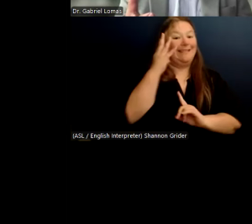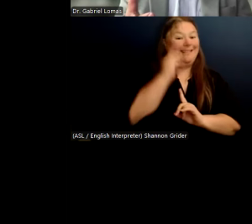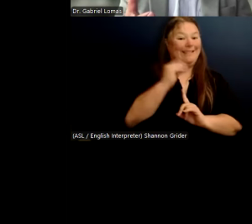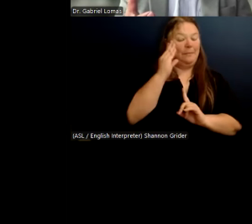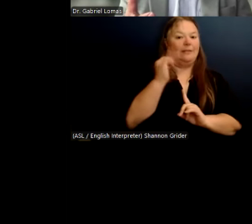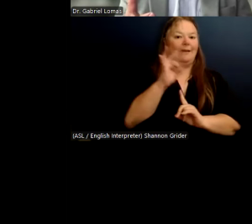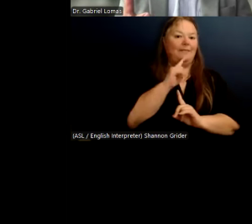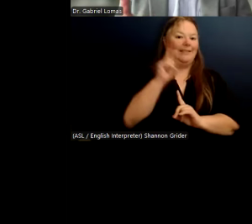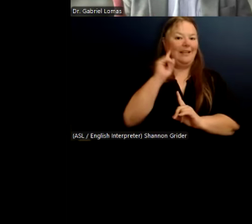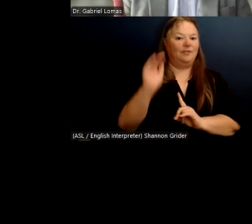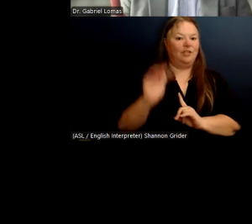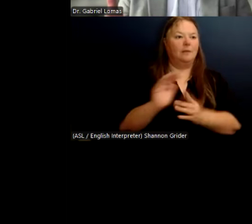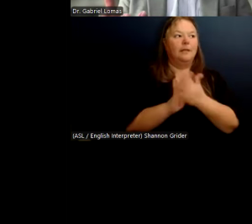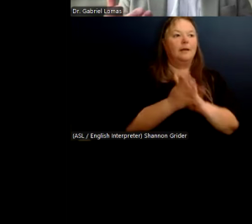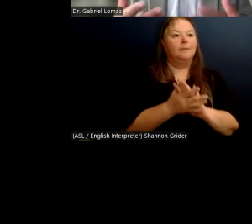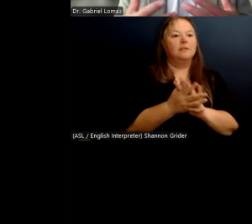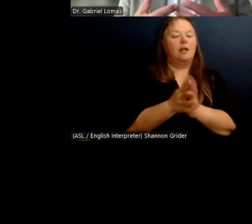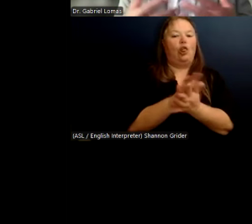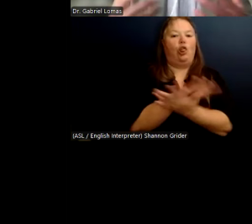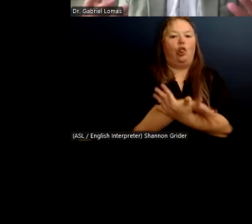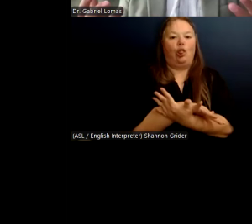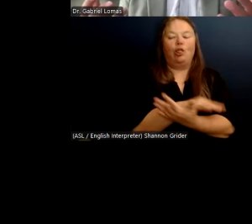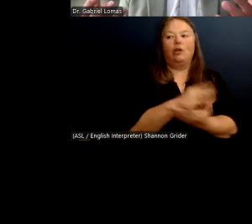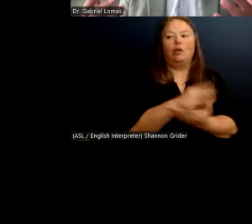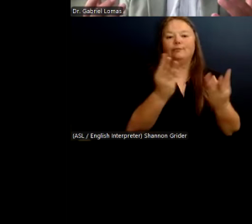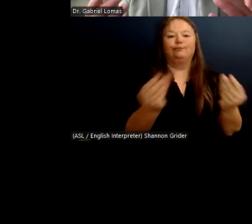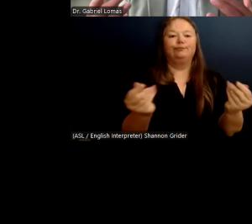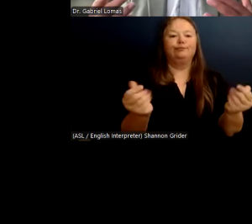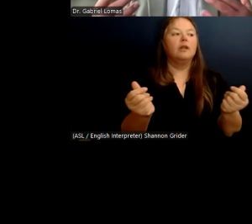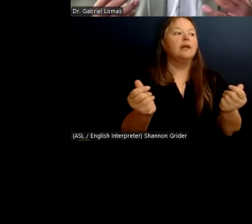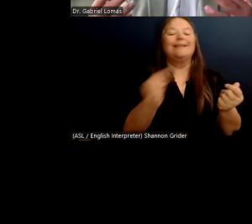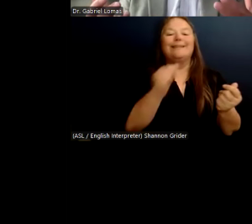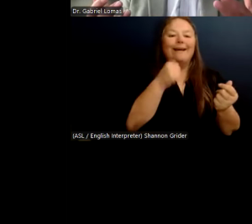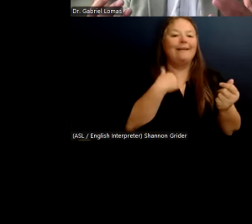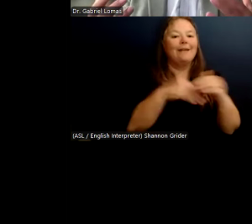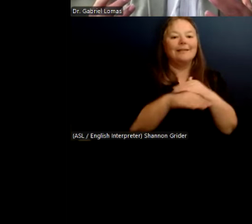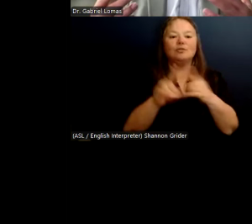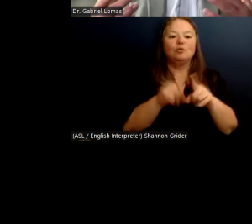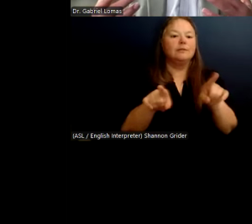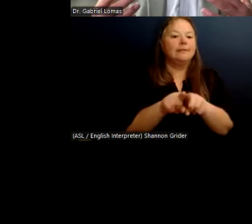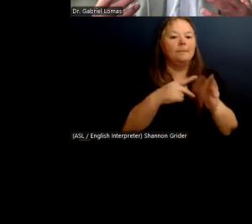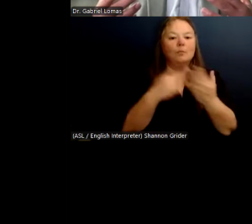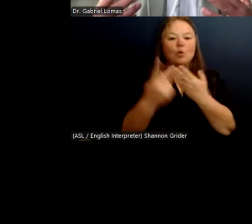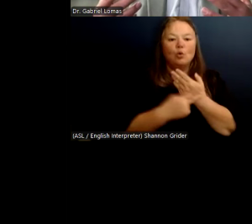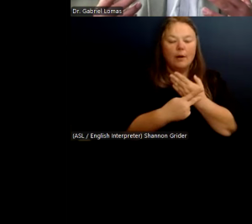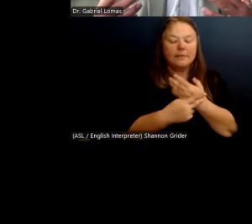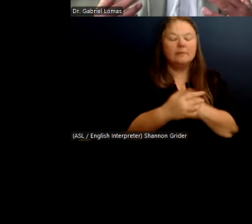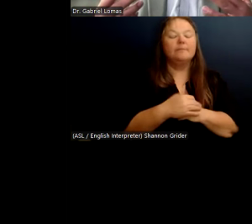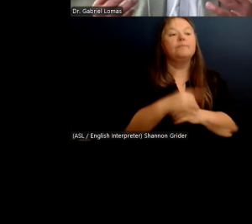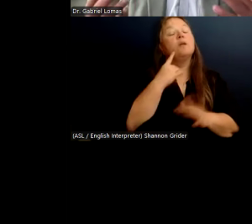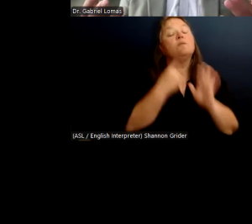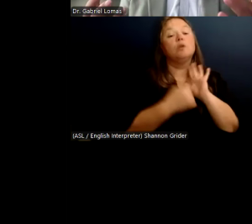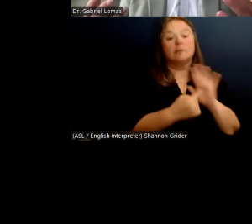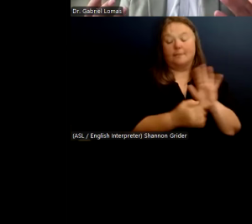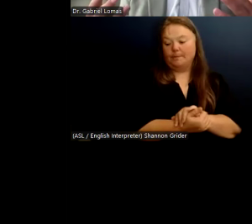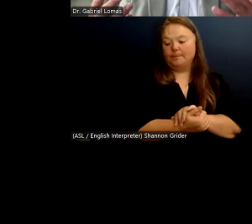a deaf child gets watered down. They don't have access to the same programs. Like, and let me give you a quick example. Schools have